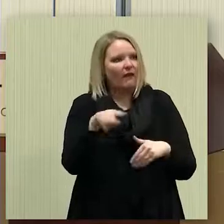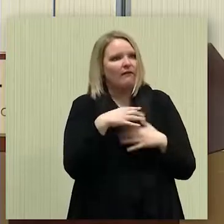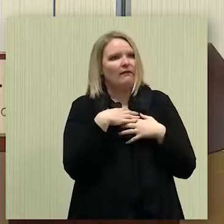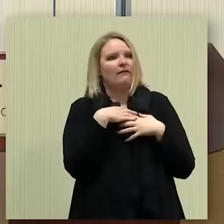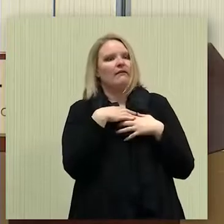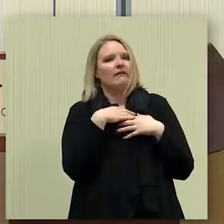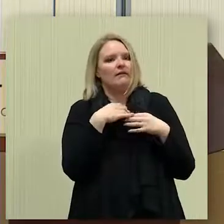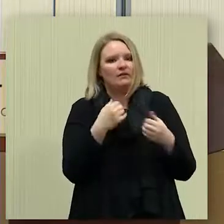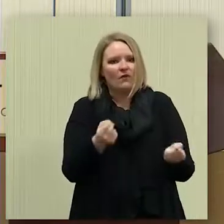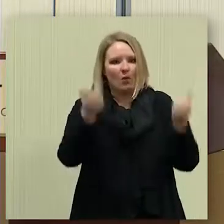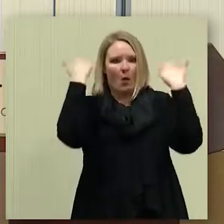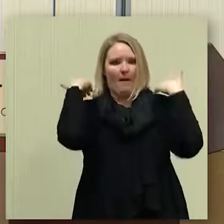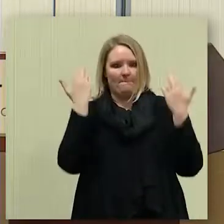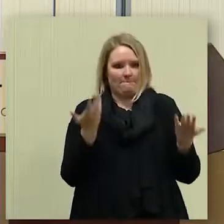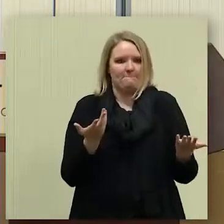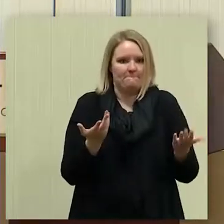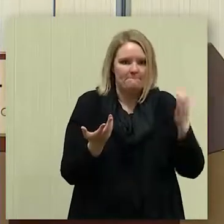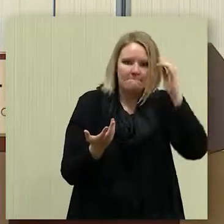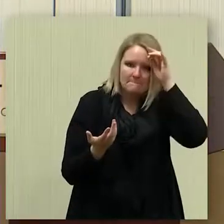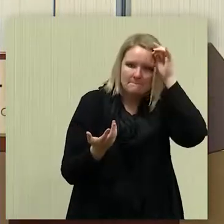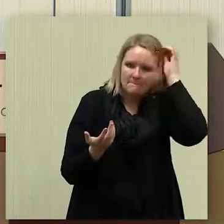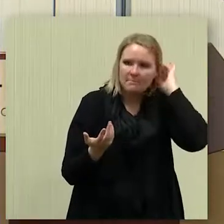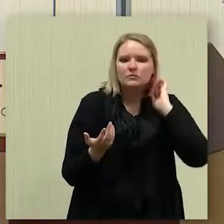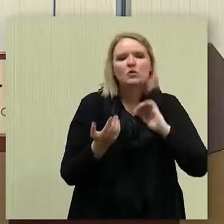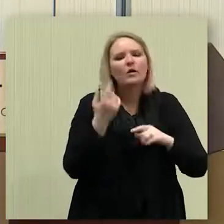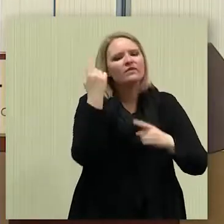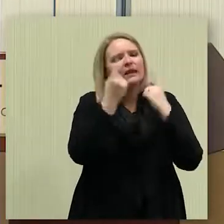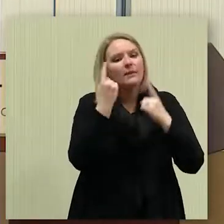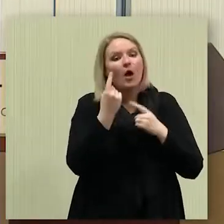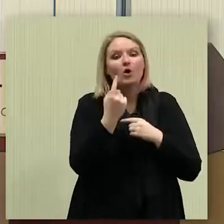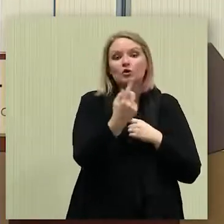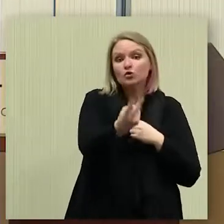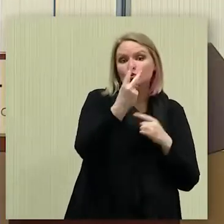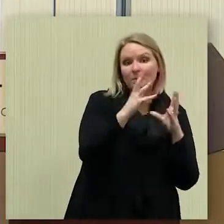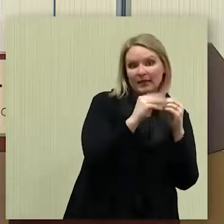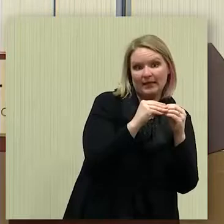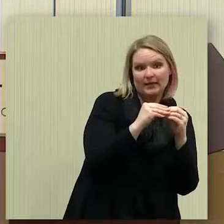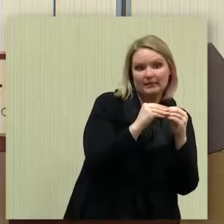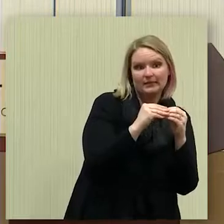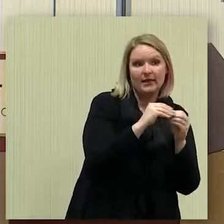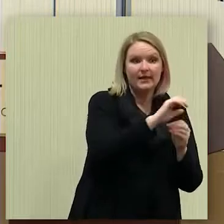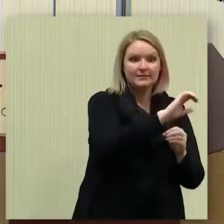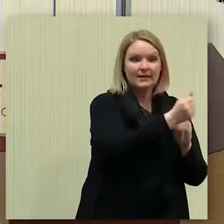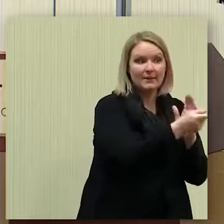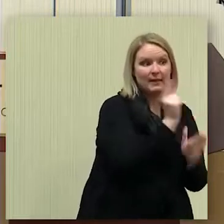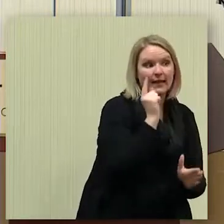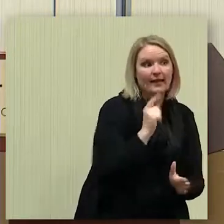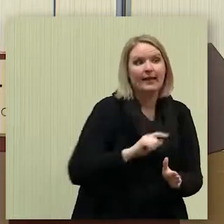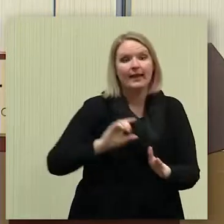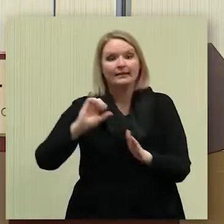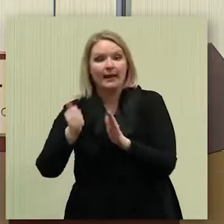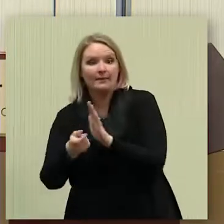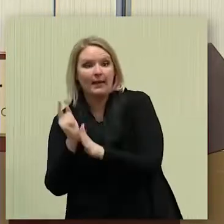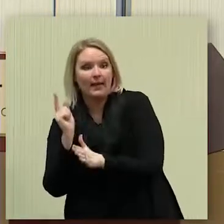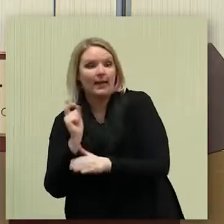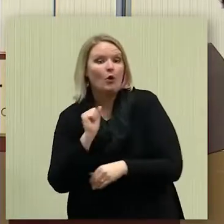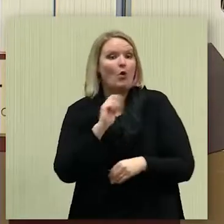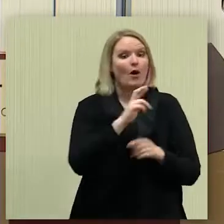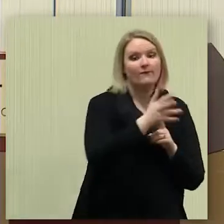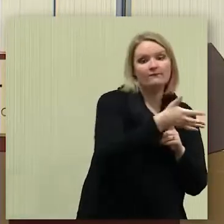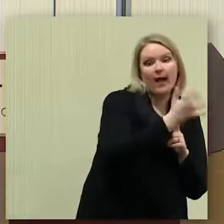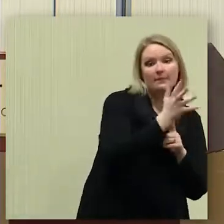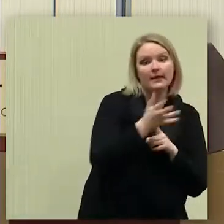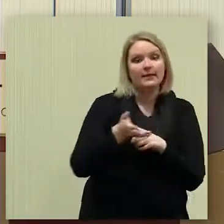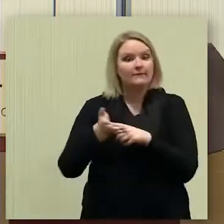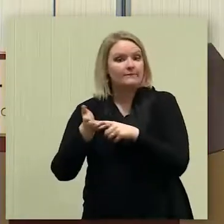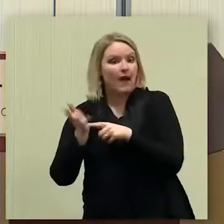child with challenging behavior. So we may want to think about, could we do 2 meetings? A 10-minute one here and a 10-minute one here, or a 5 minutes and then